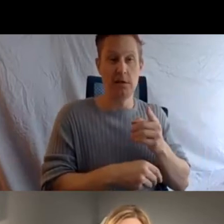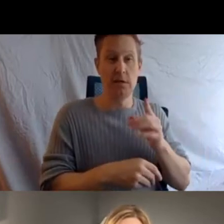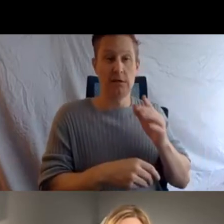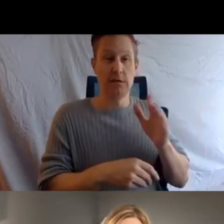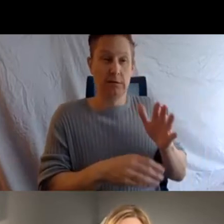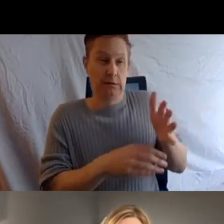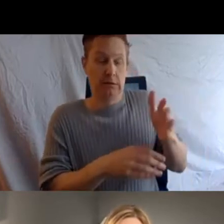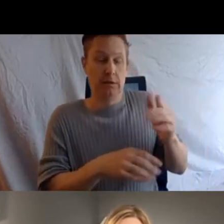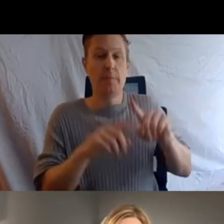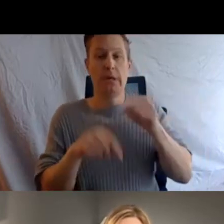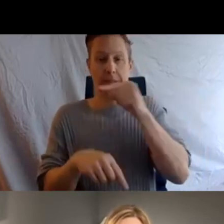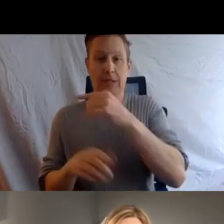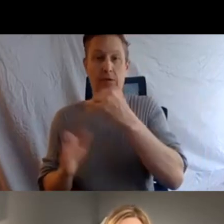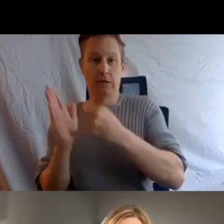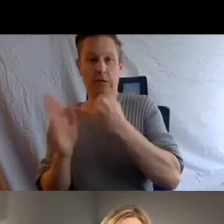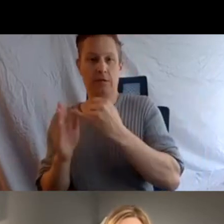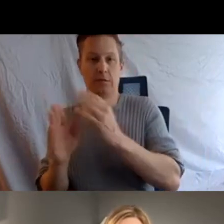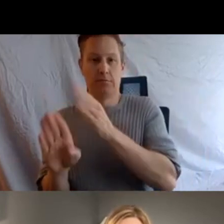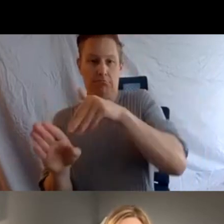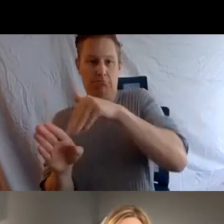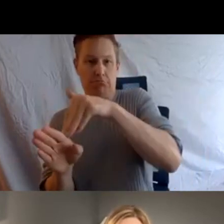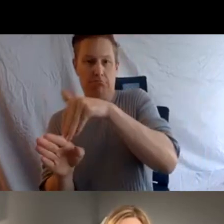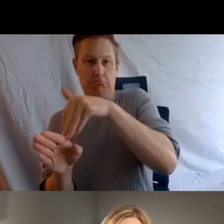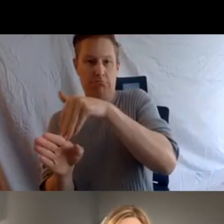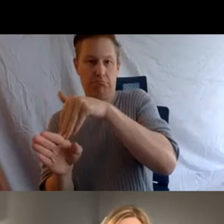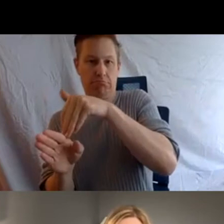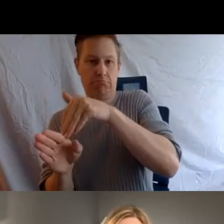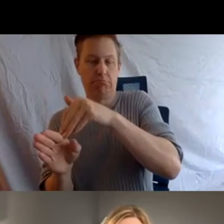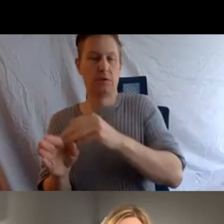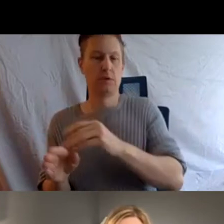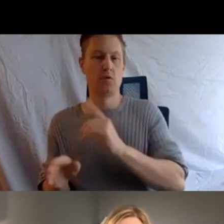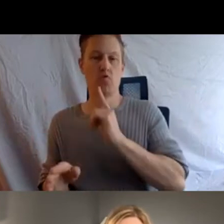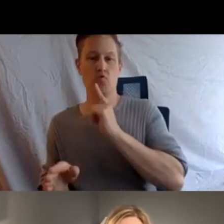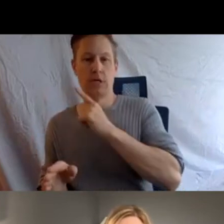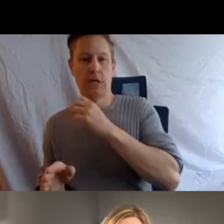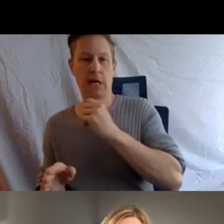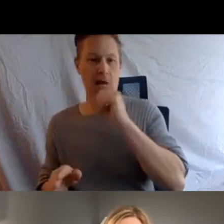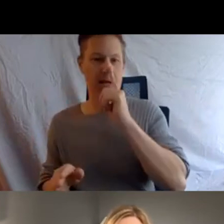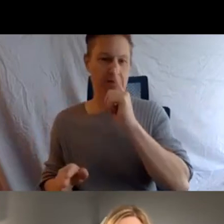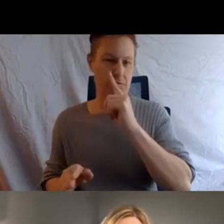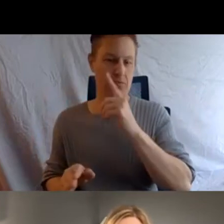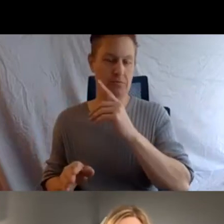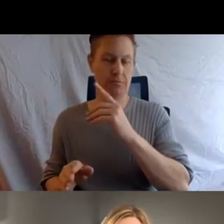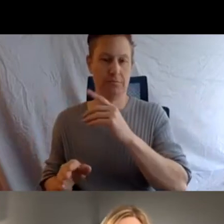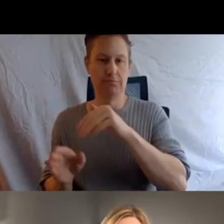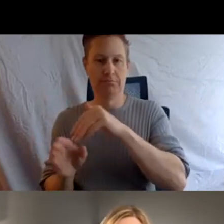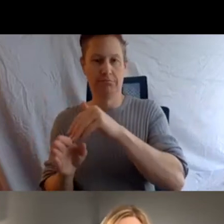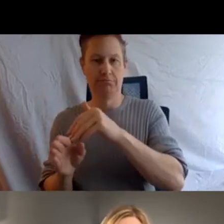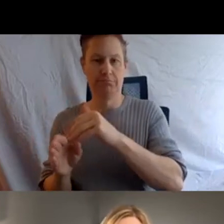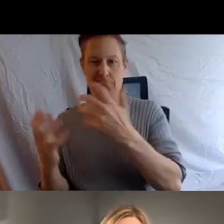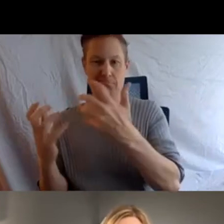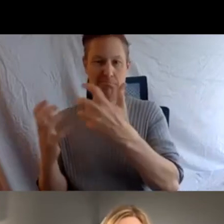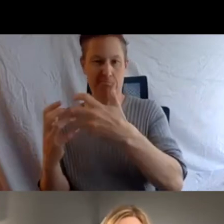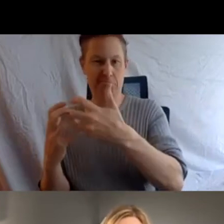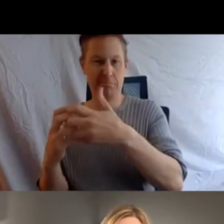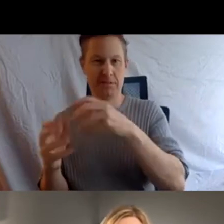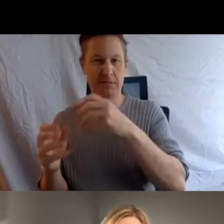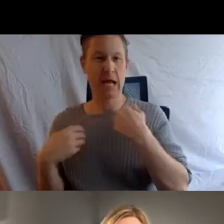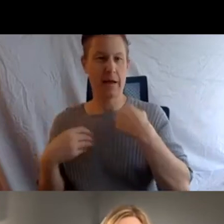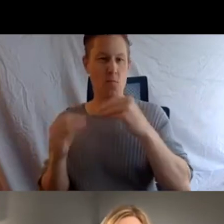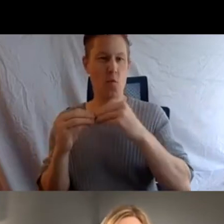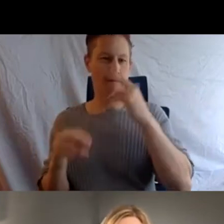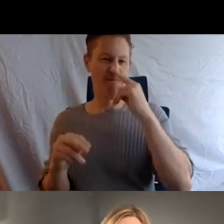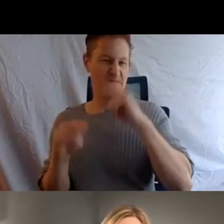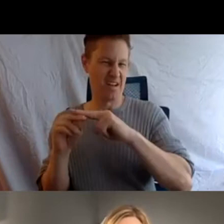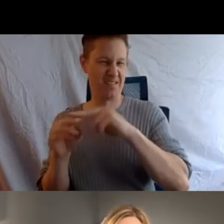again, like we said, we walk that line of reality and fantasy cartoon. So I think you can just have a little more fun in animation